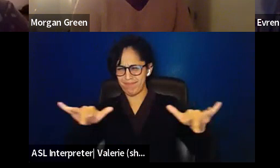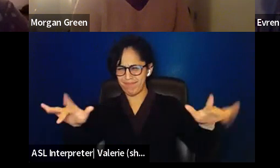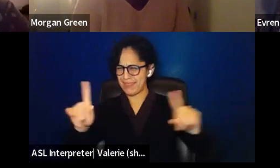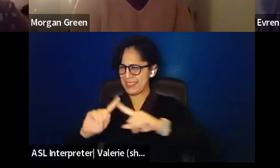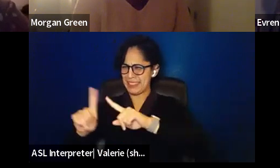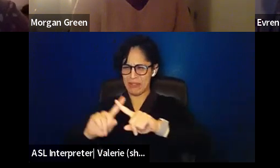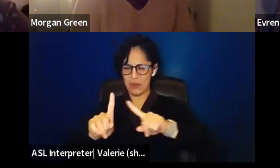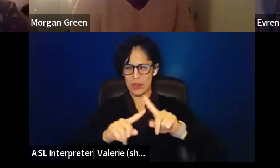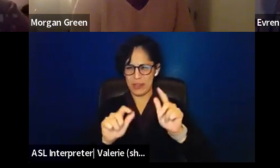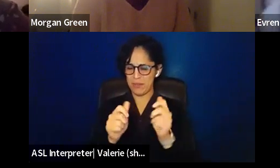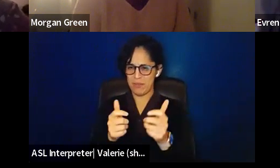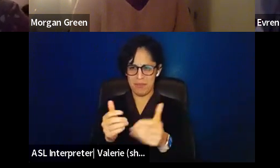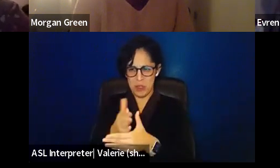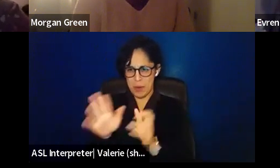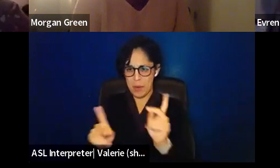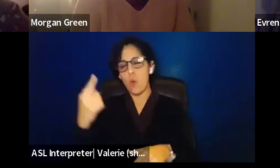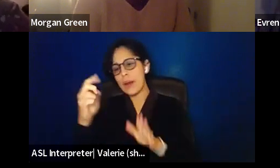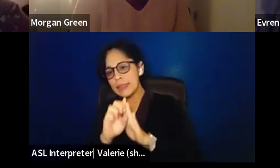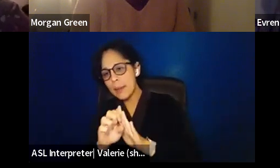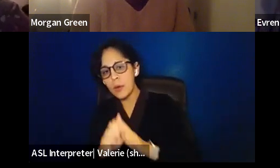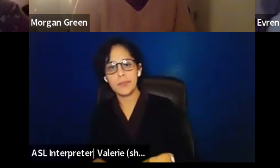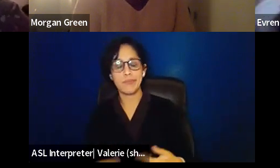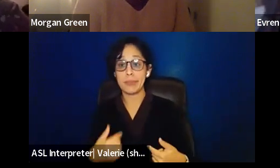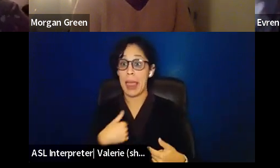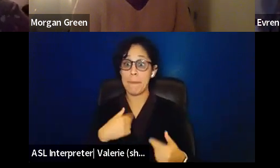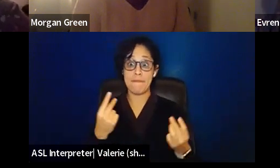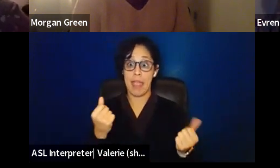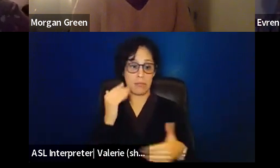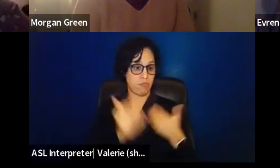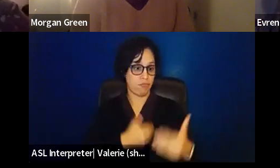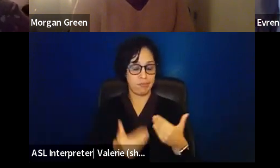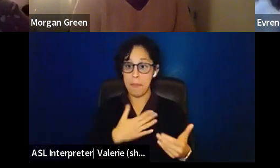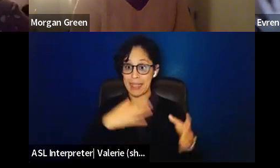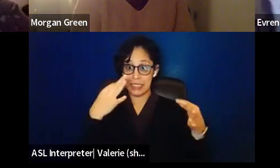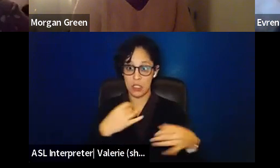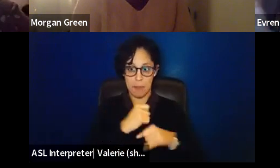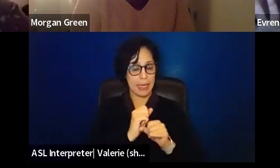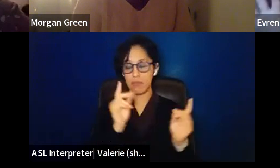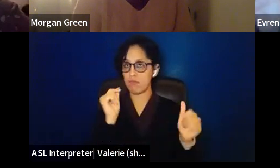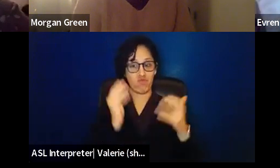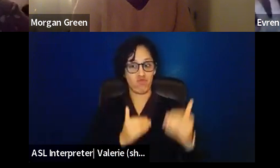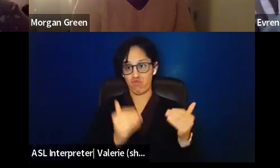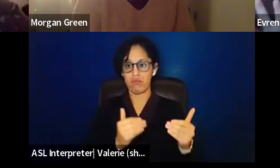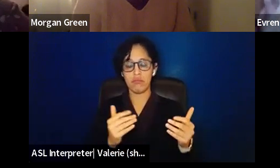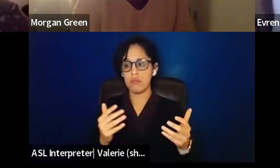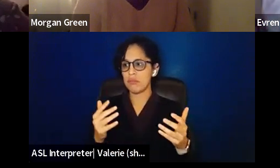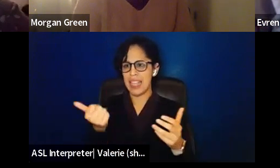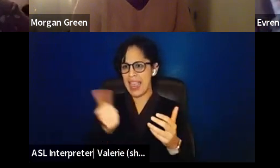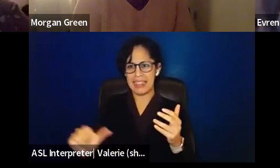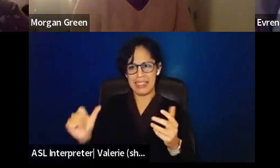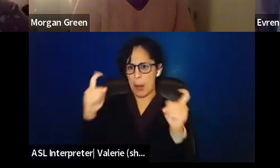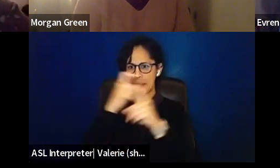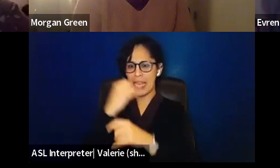Just to give one example, I am fast. I can make very quick decisions. I can push very complicated ideas